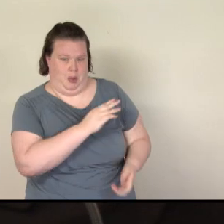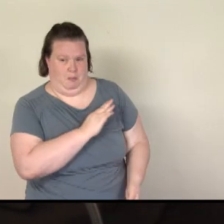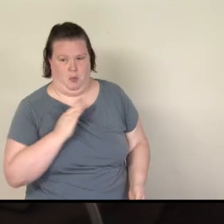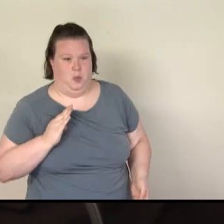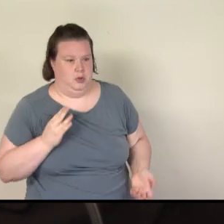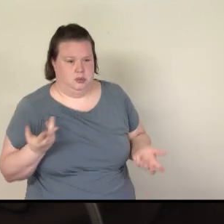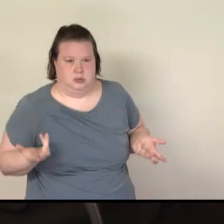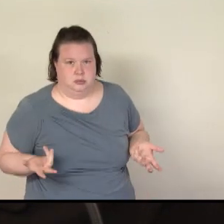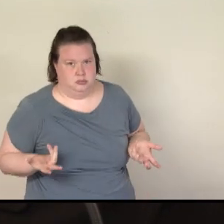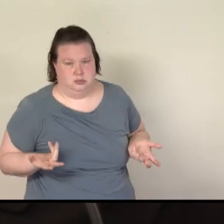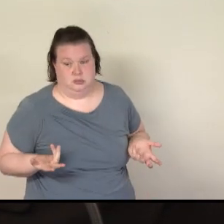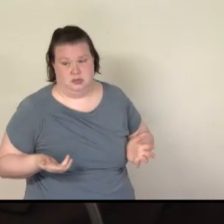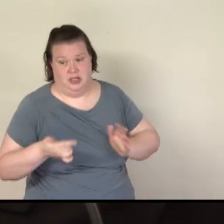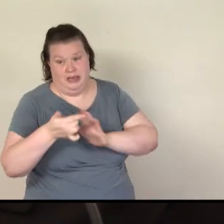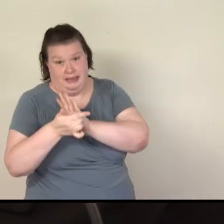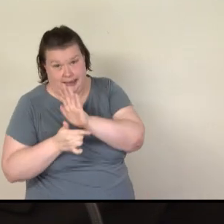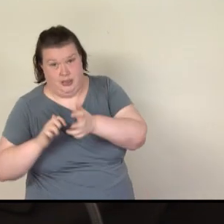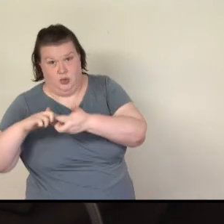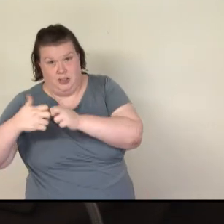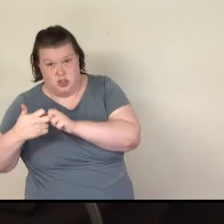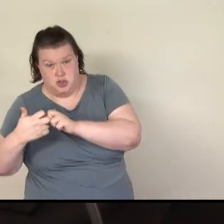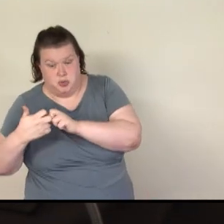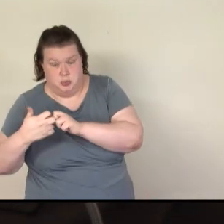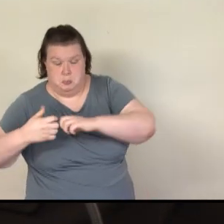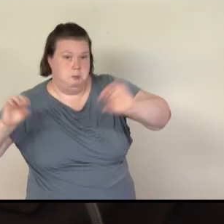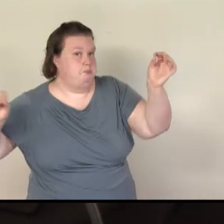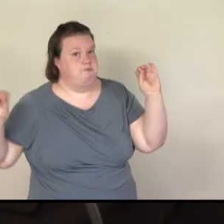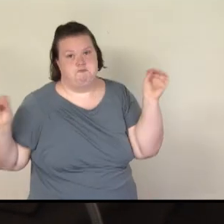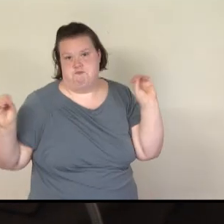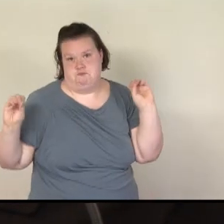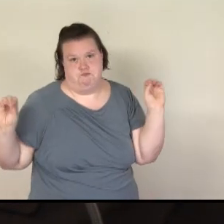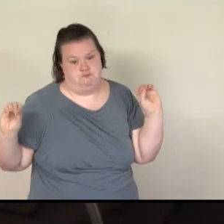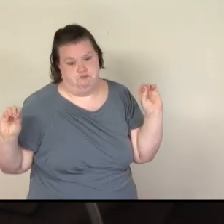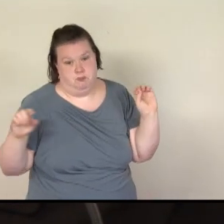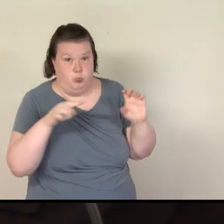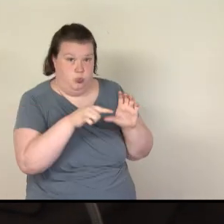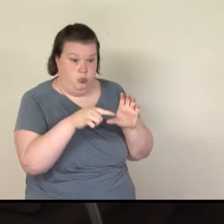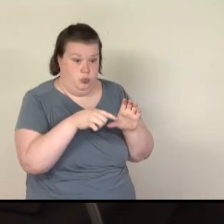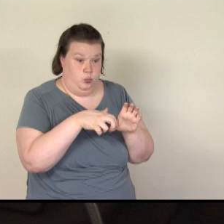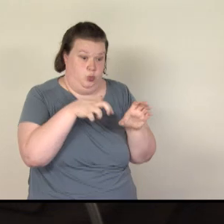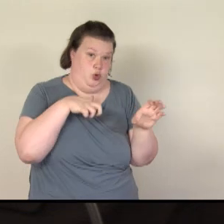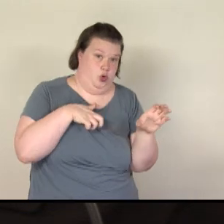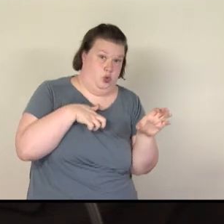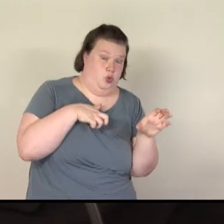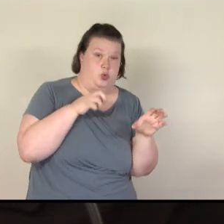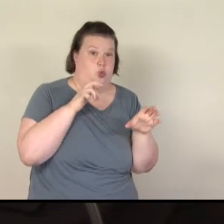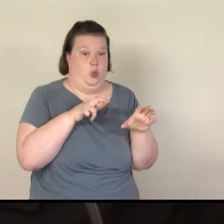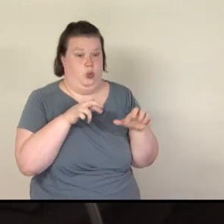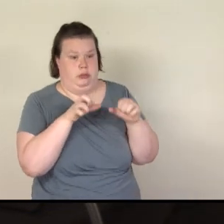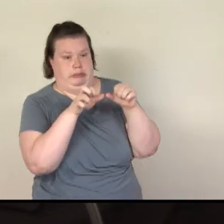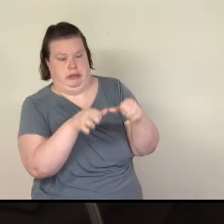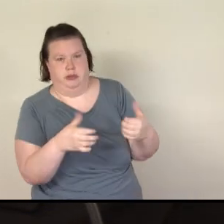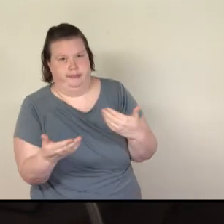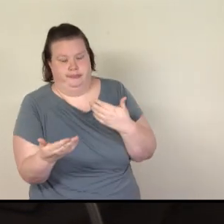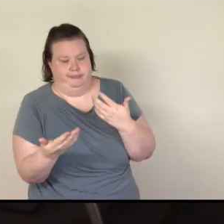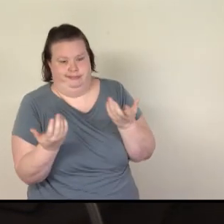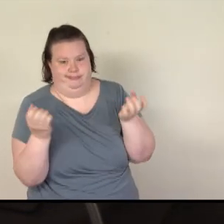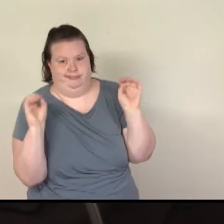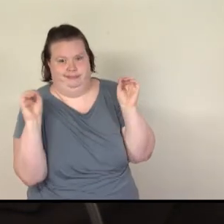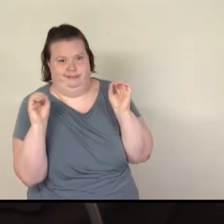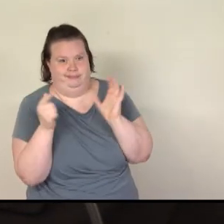mean, as a legal issue, there is no legal issue with you doing either one. There's just not. I